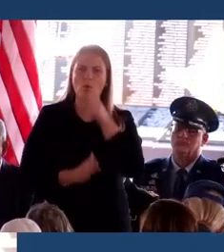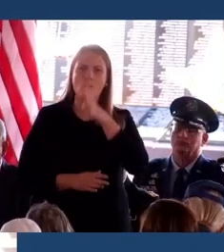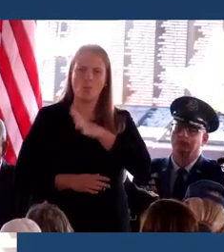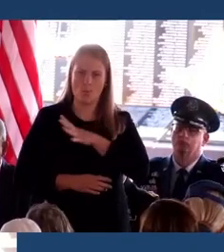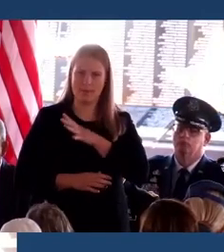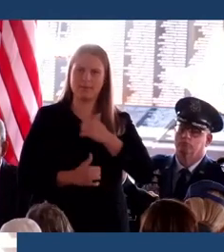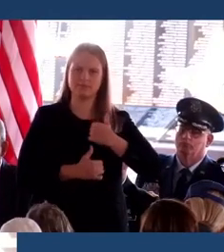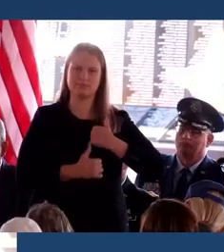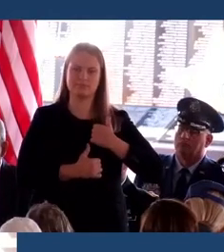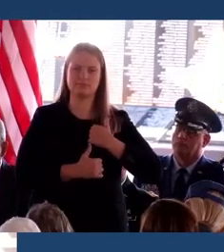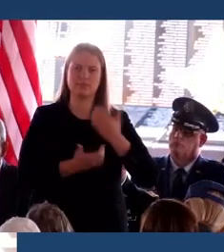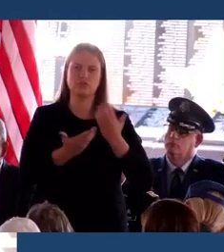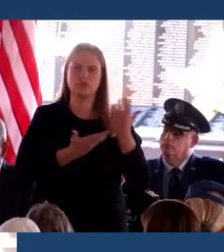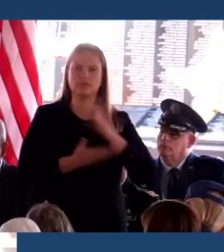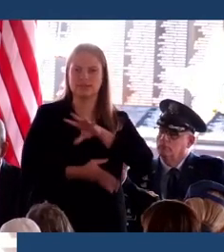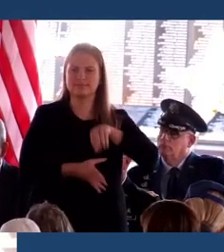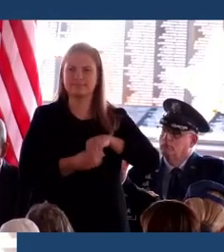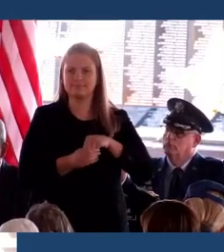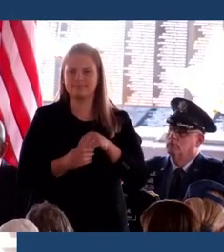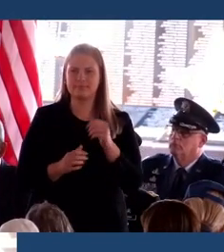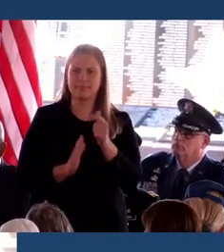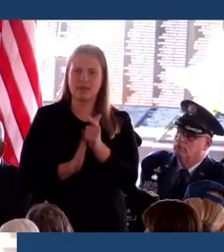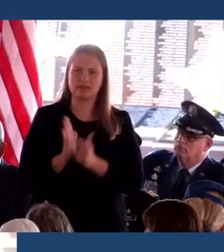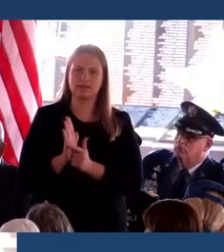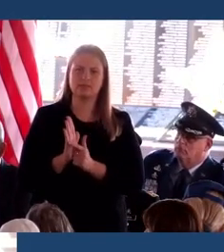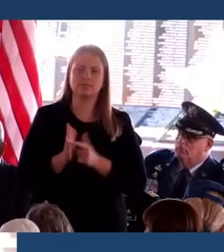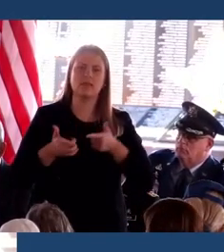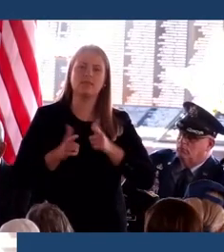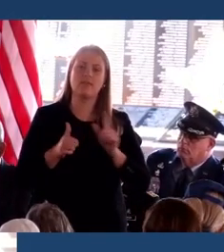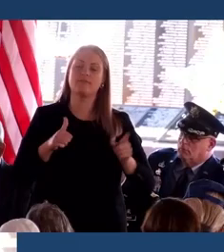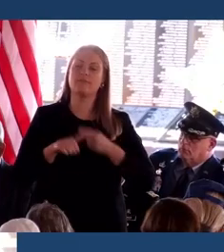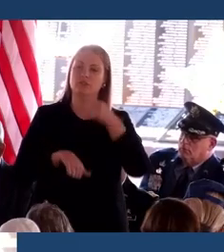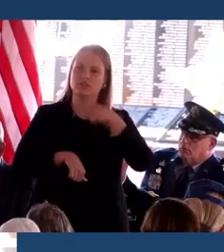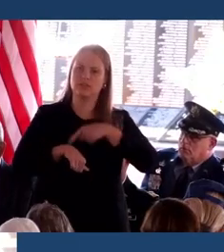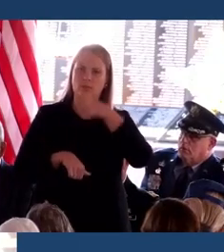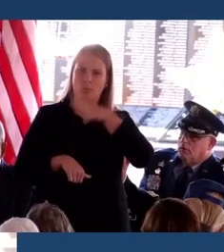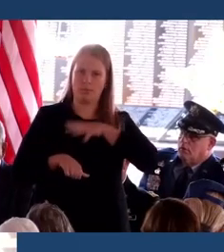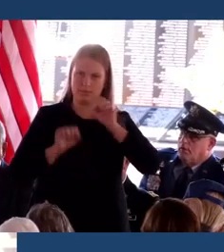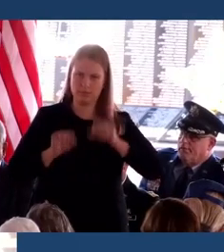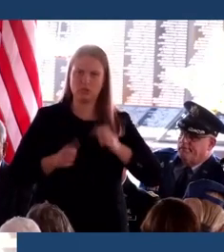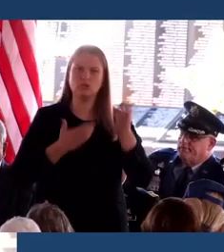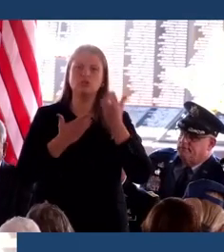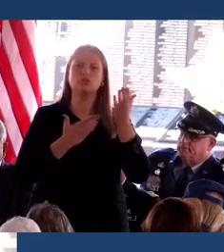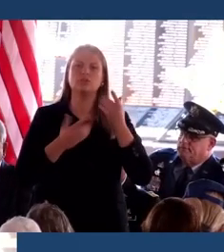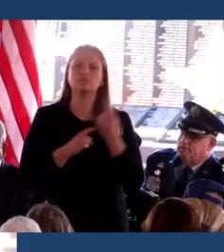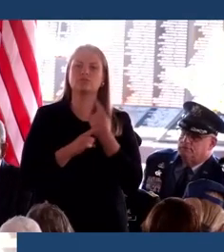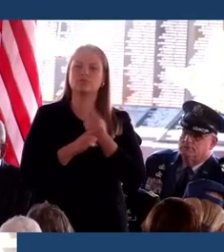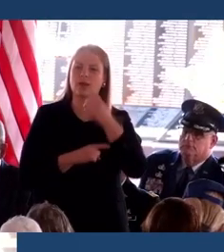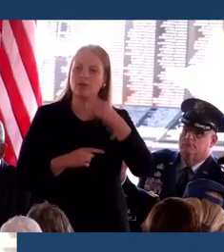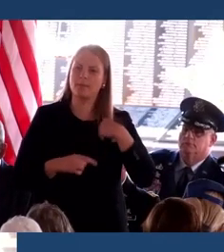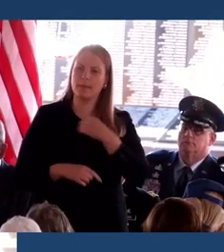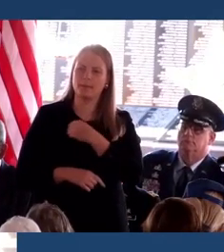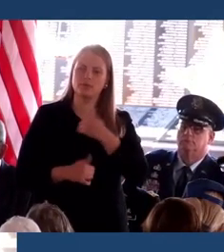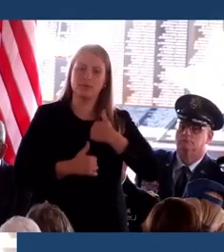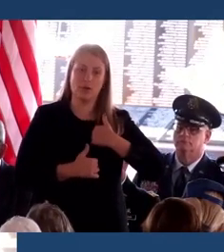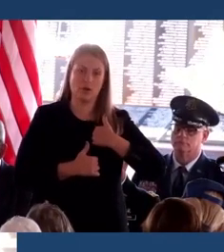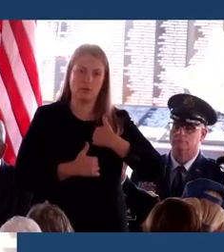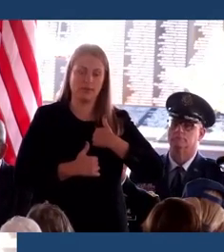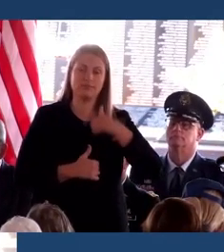Armed Services Integration Act, which allowed for the first time women to serve as regular members of the